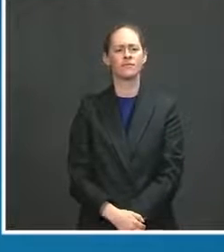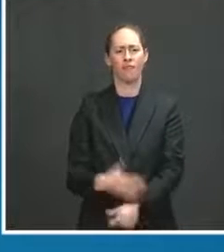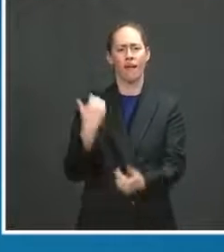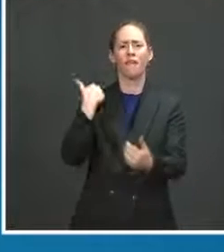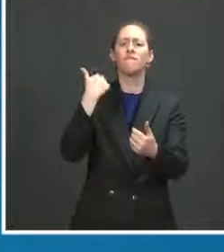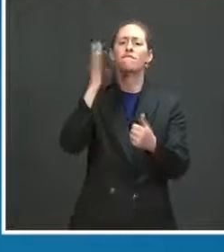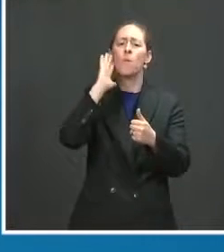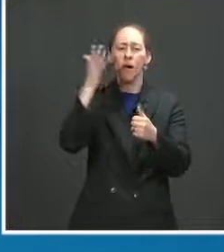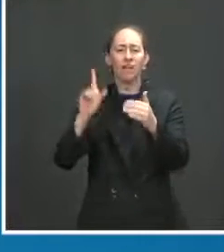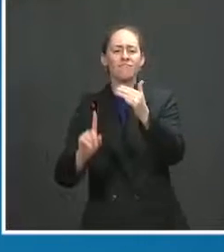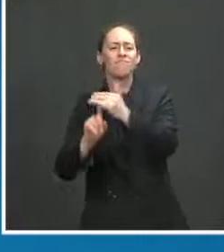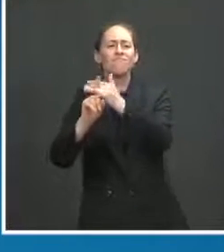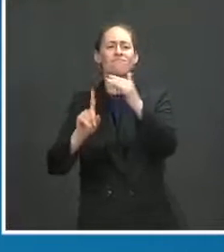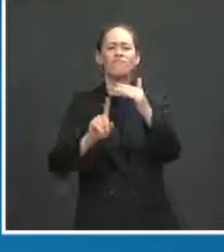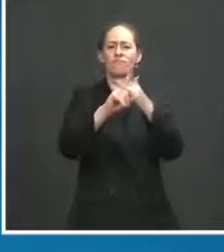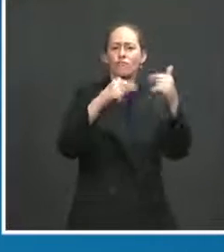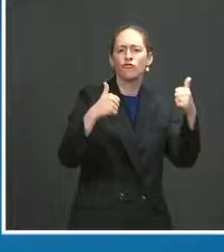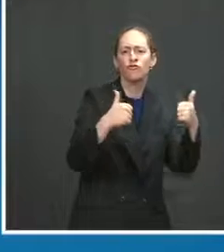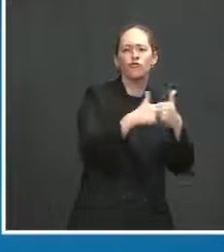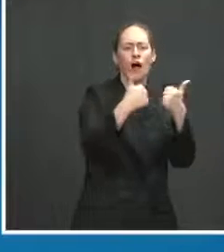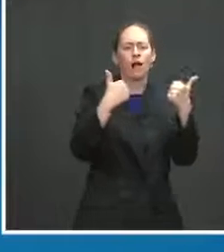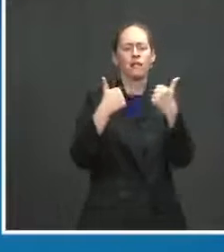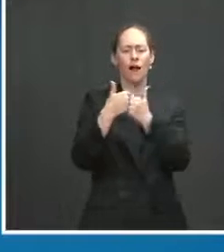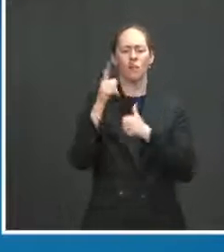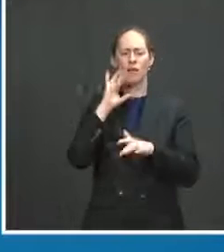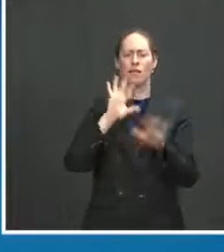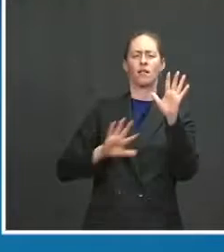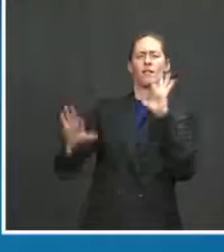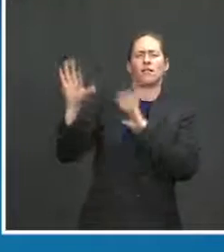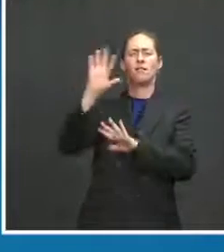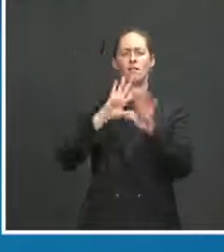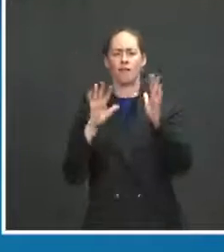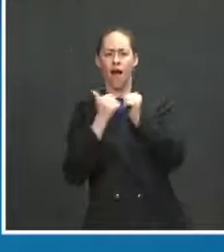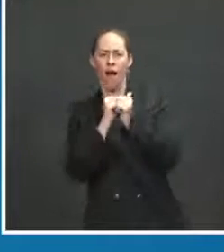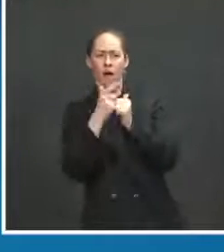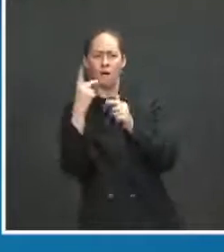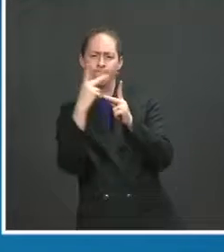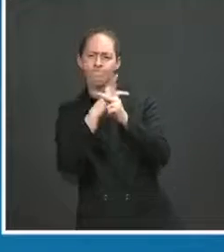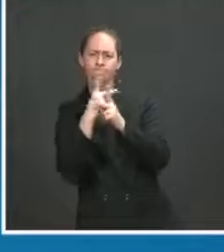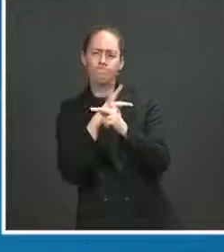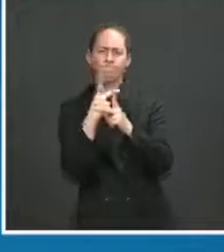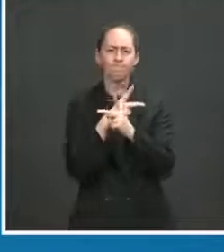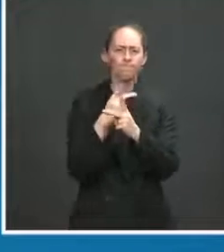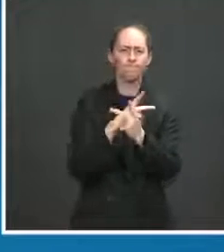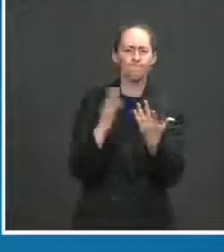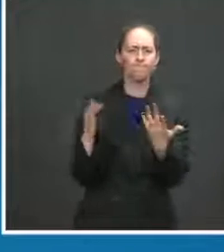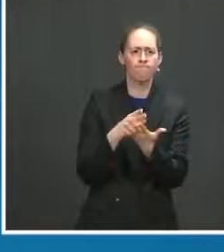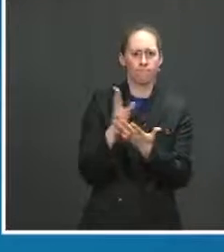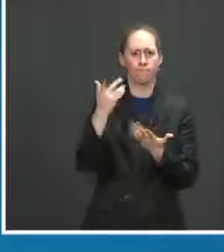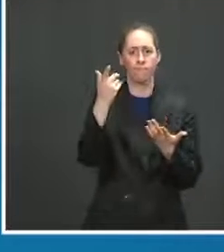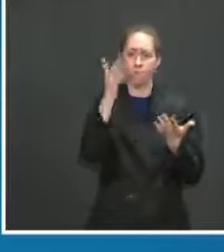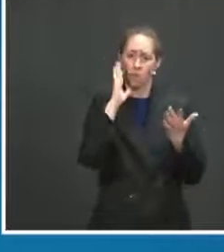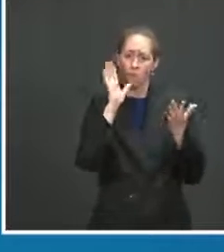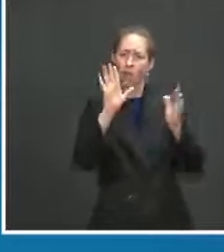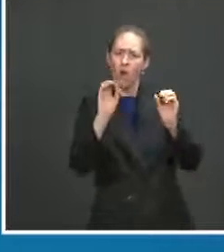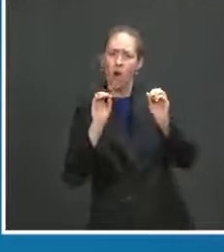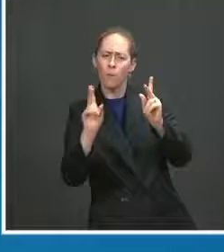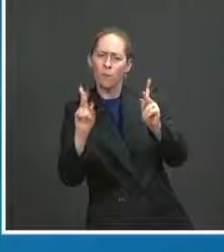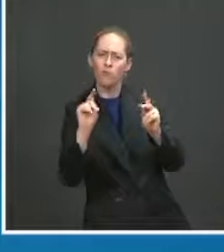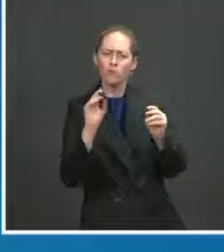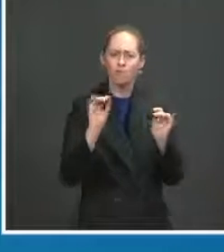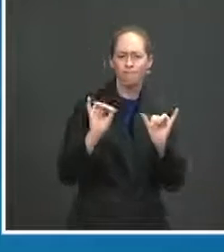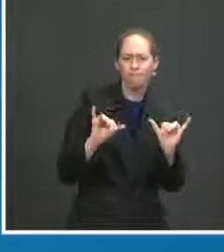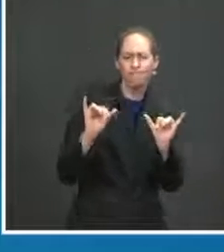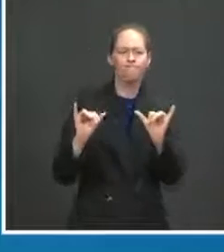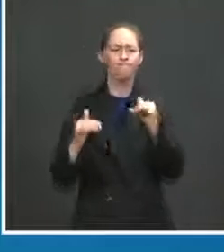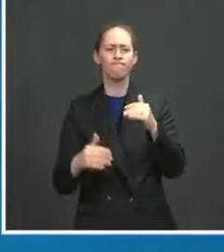own challenges, and with its own opportunities. The global